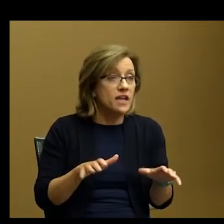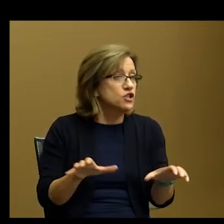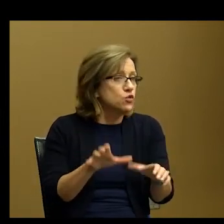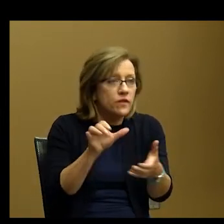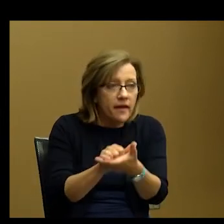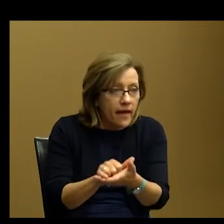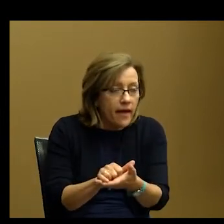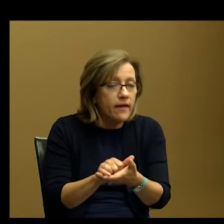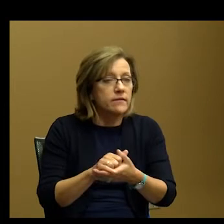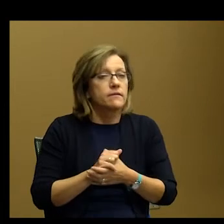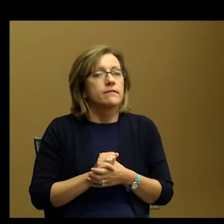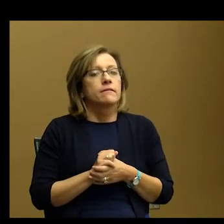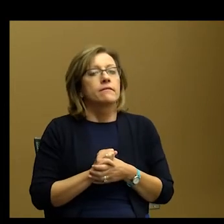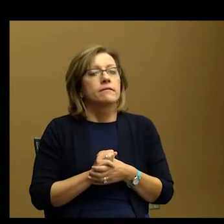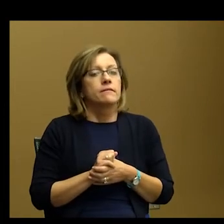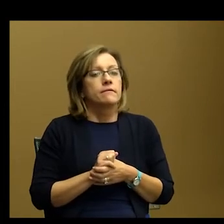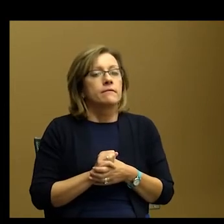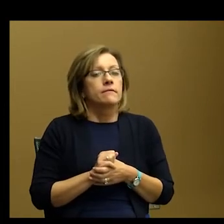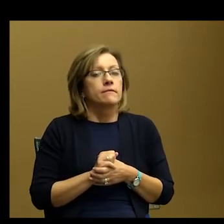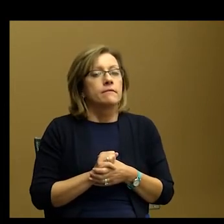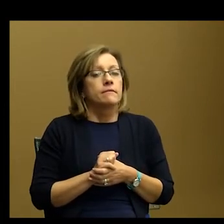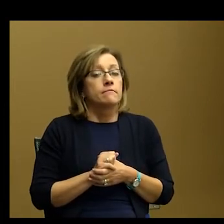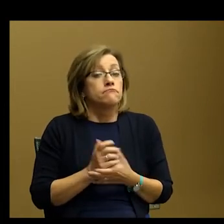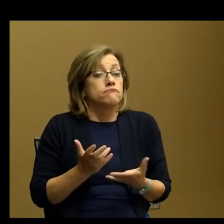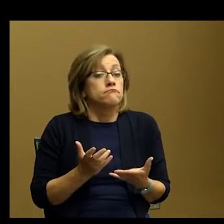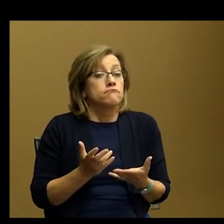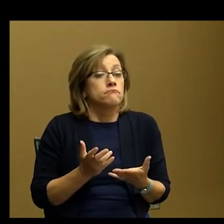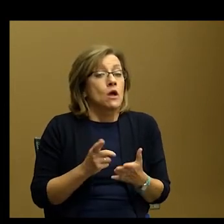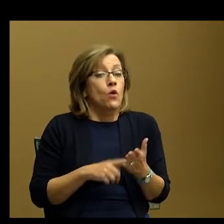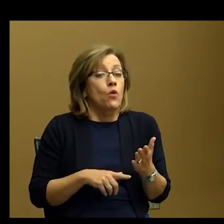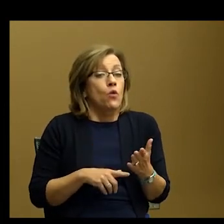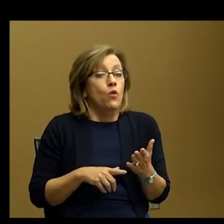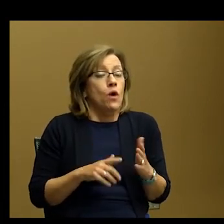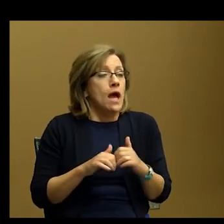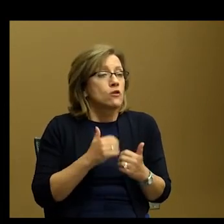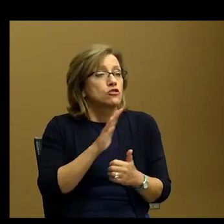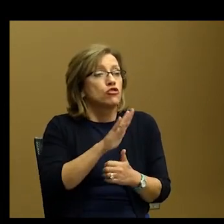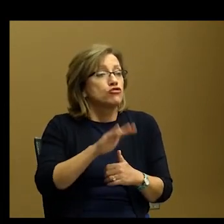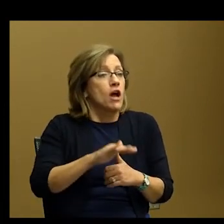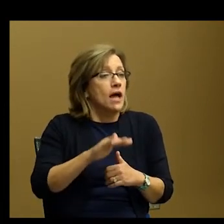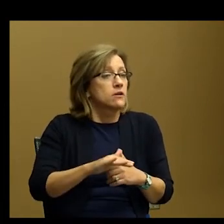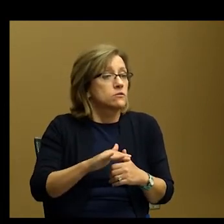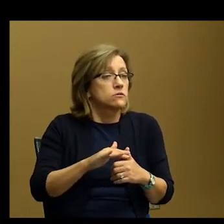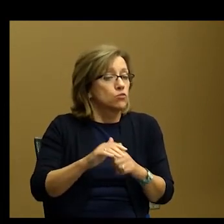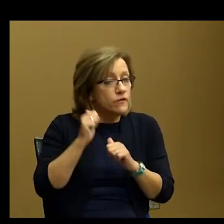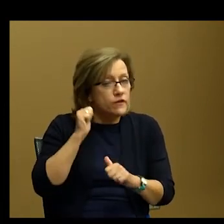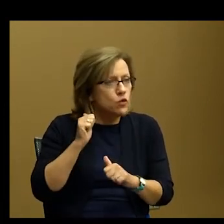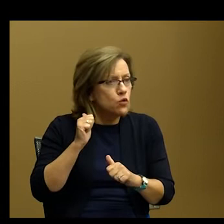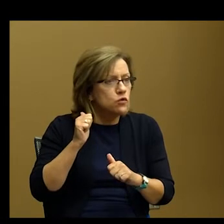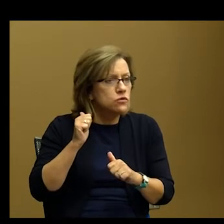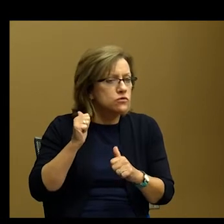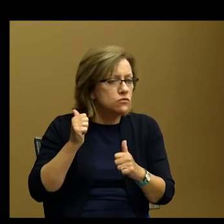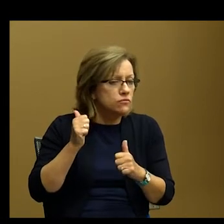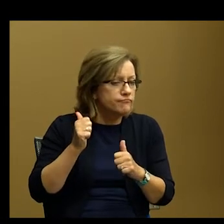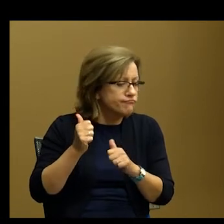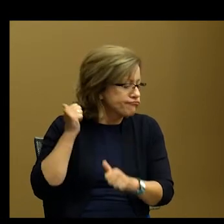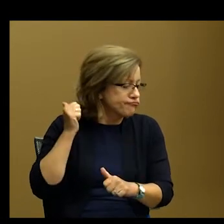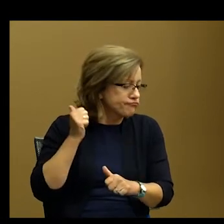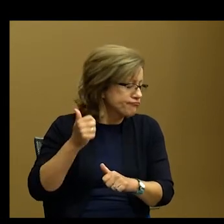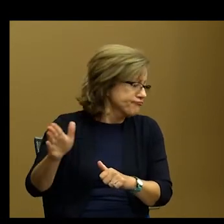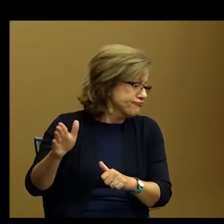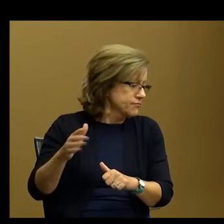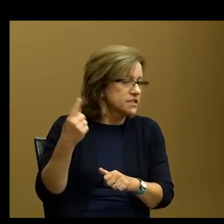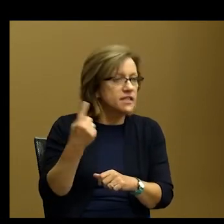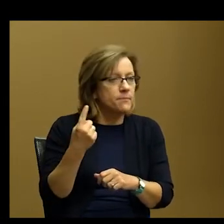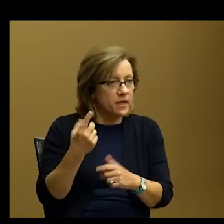so, what does your child do to refuse or reject something? So a level 3 with